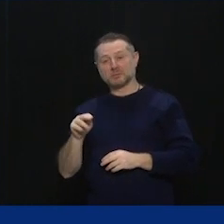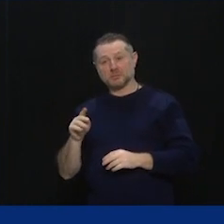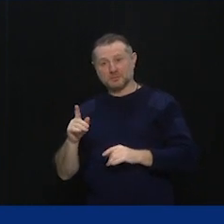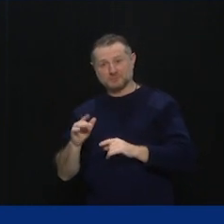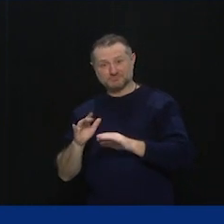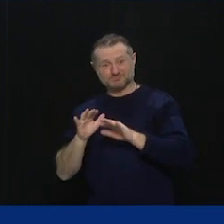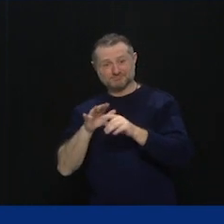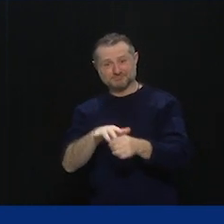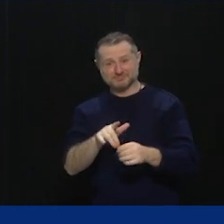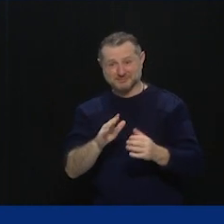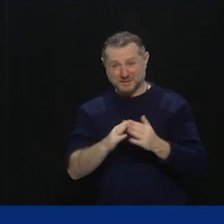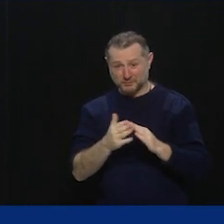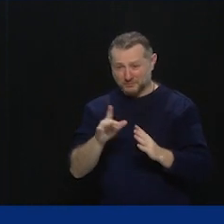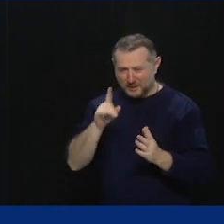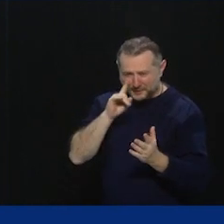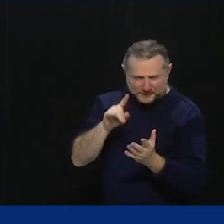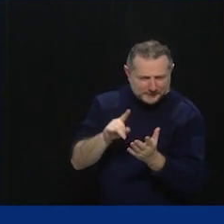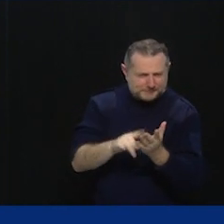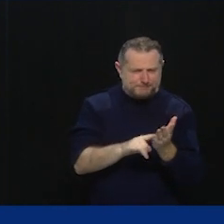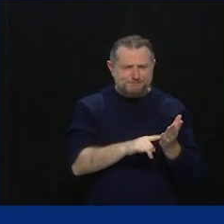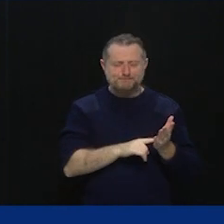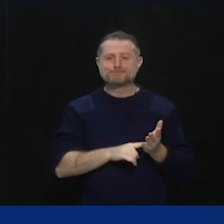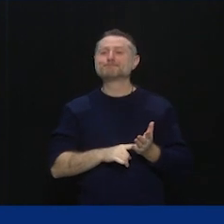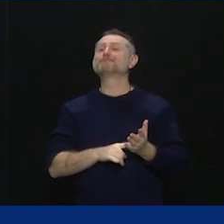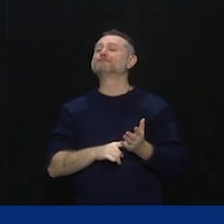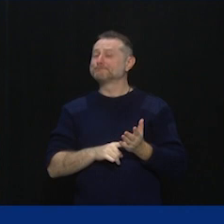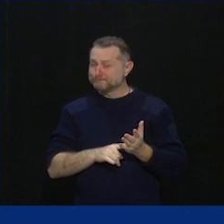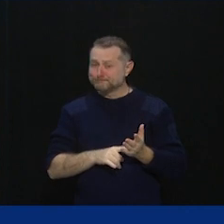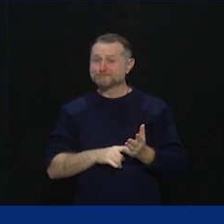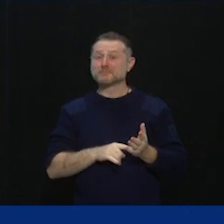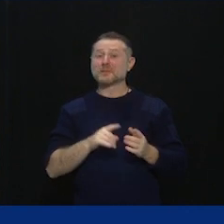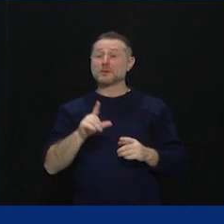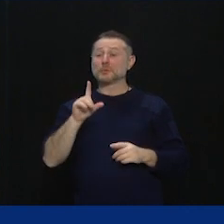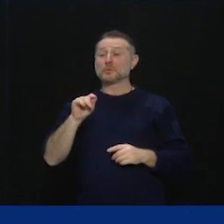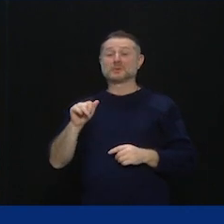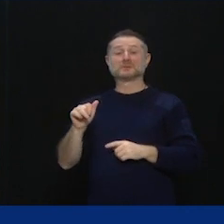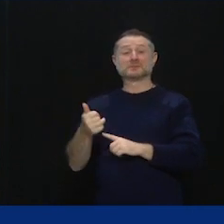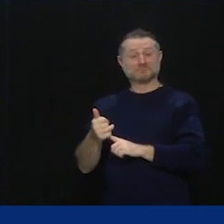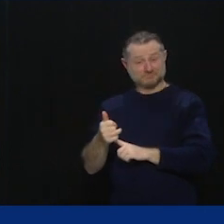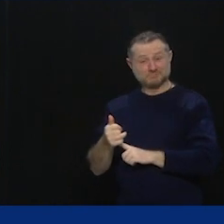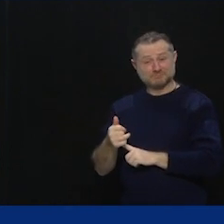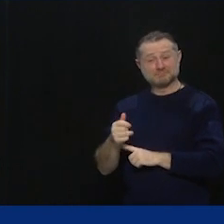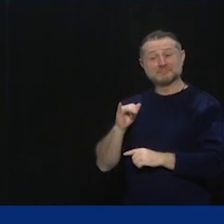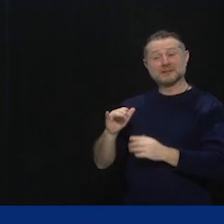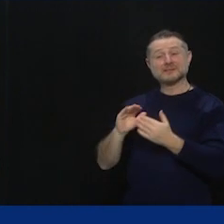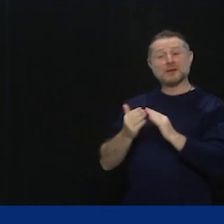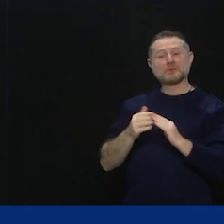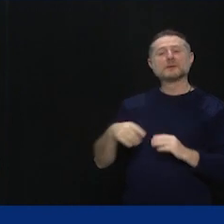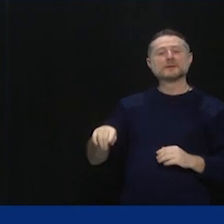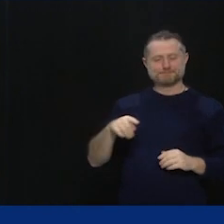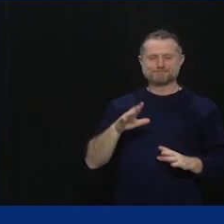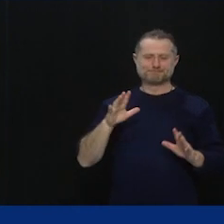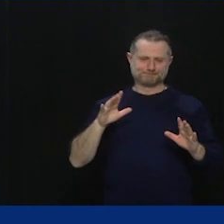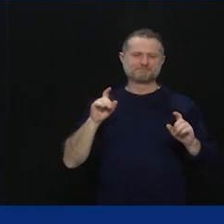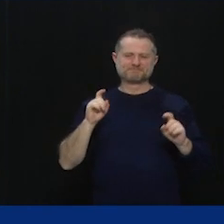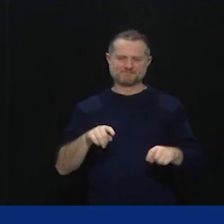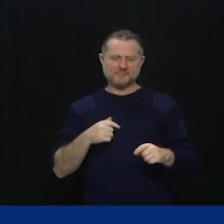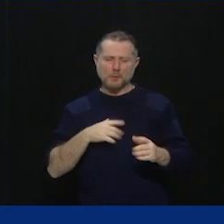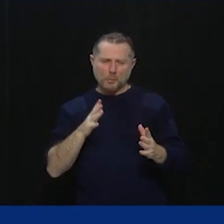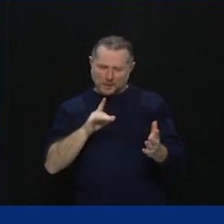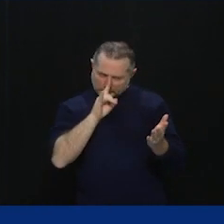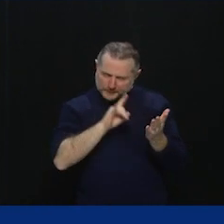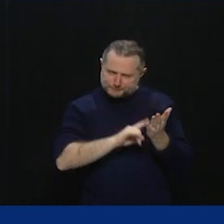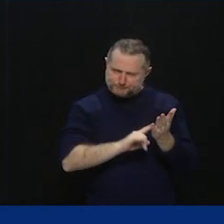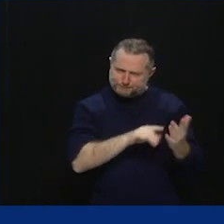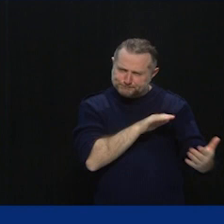just that. And in 2010, the town said, we're going to do a blight study to make sure that it's documented that this needs